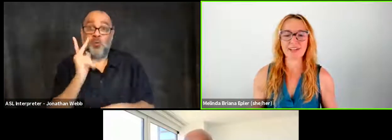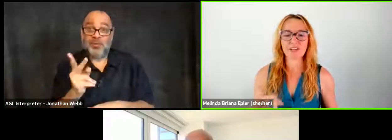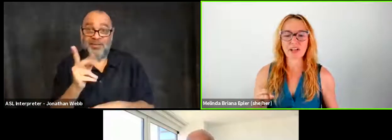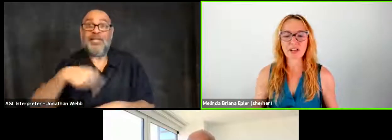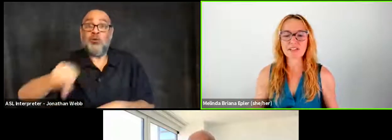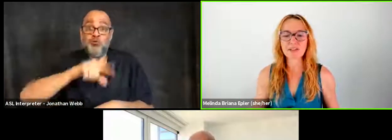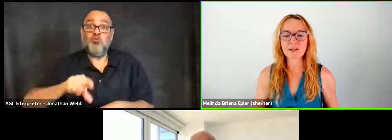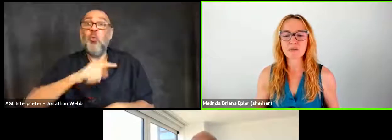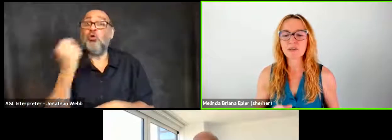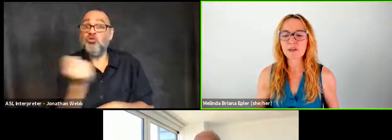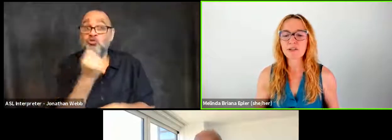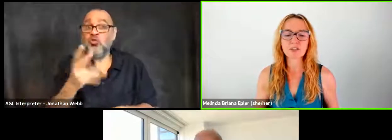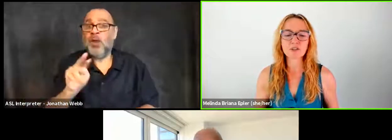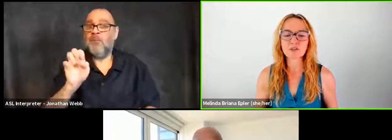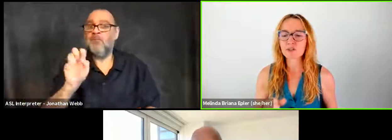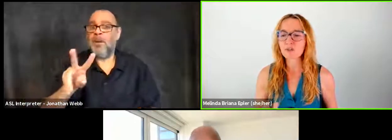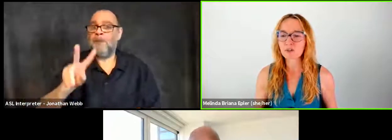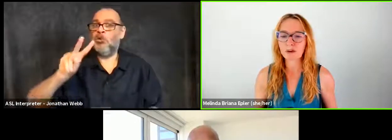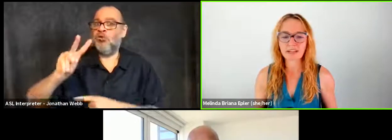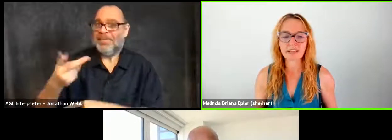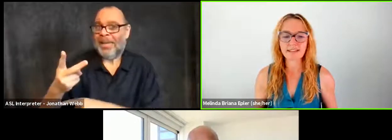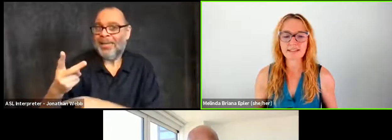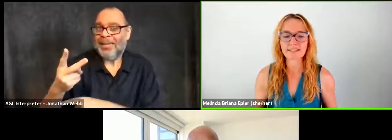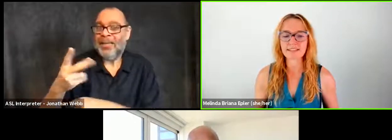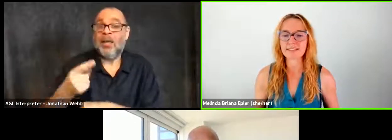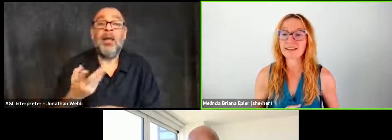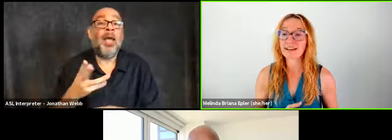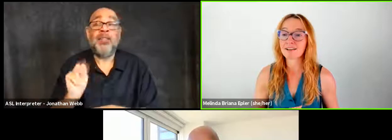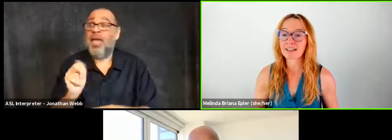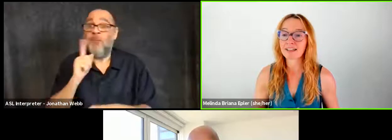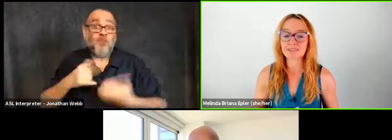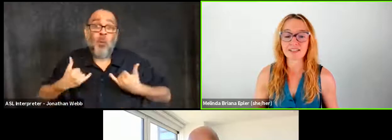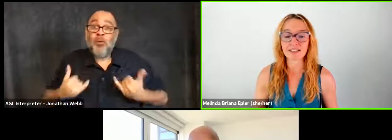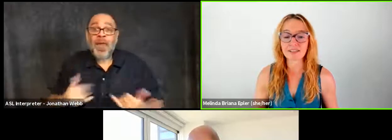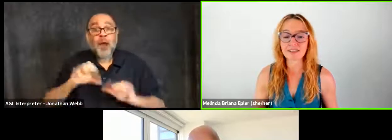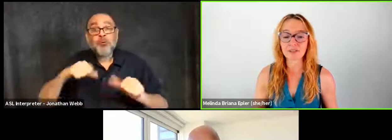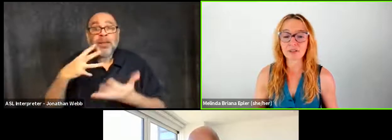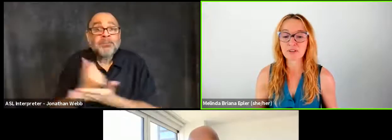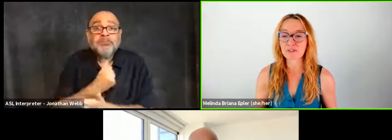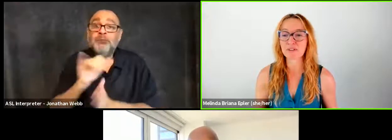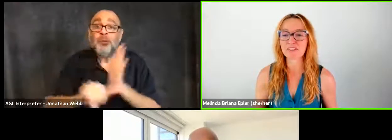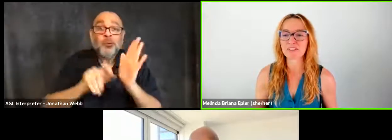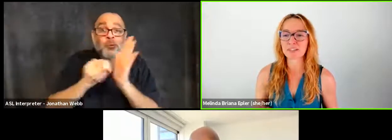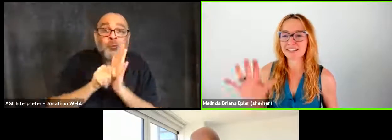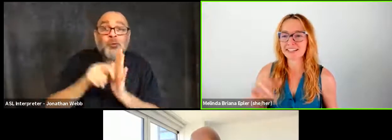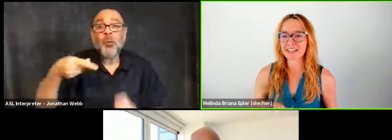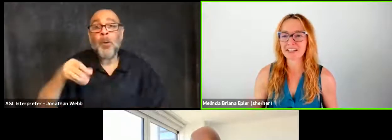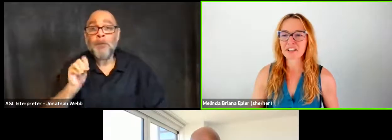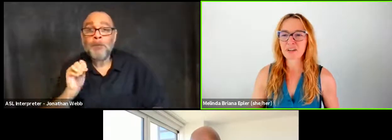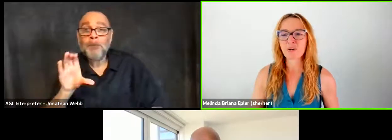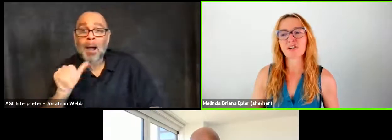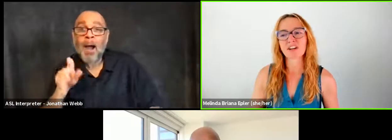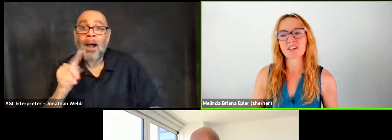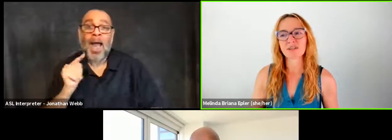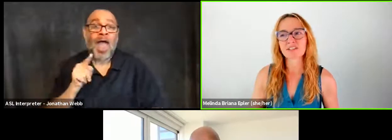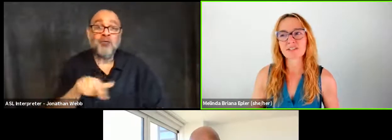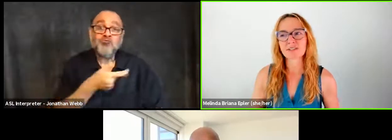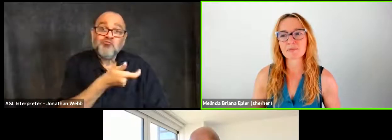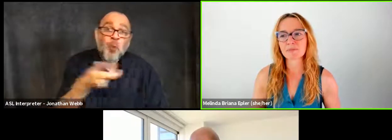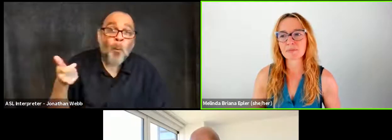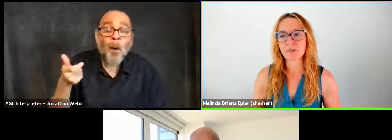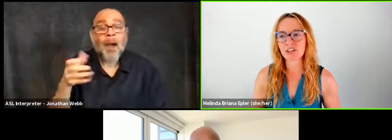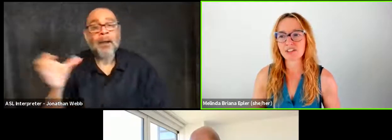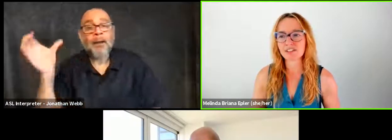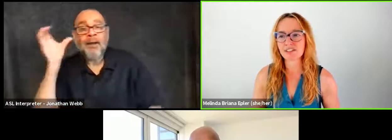2nd. And meanwhile on YouTube or the podcast, and have a fantastic month, everyone. And I'm going to let you all chat because